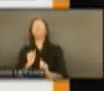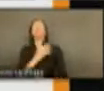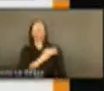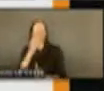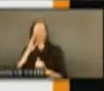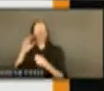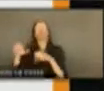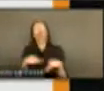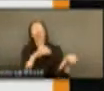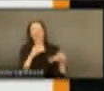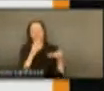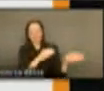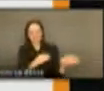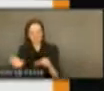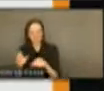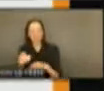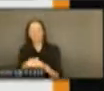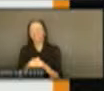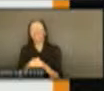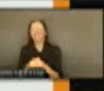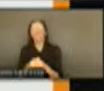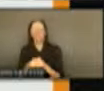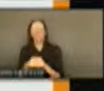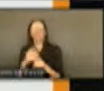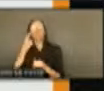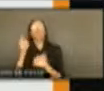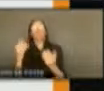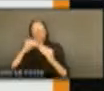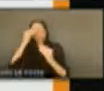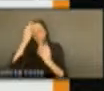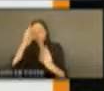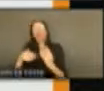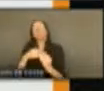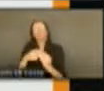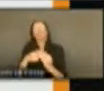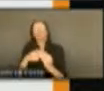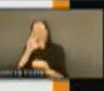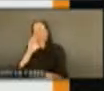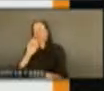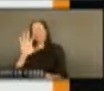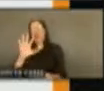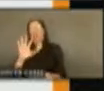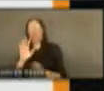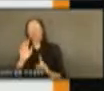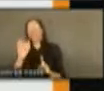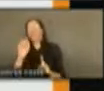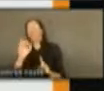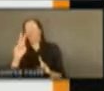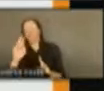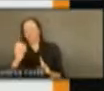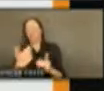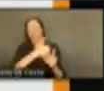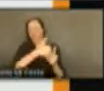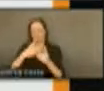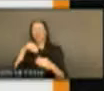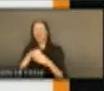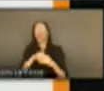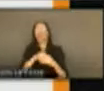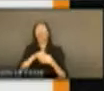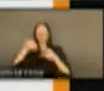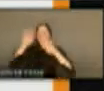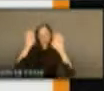about the Thrive 305 initiative and to participate in the survey, please visit